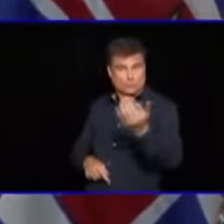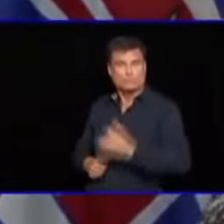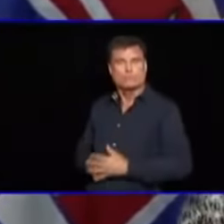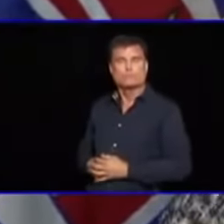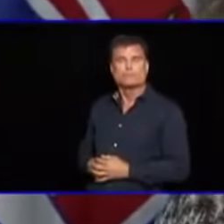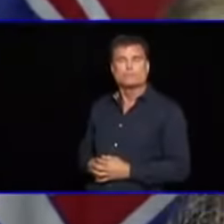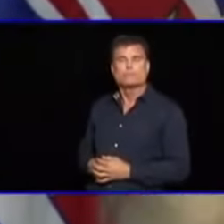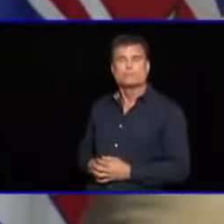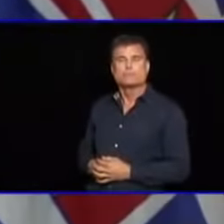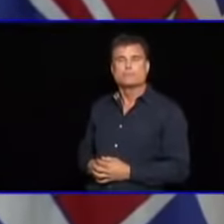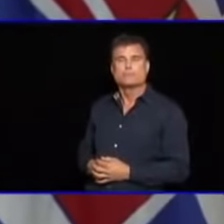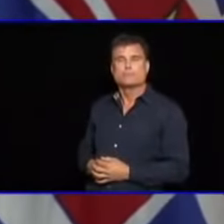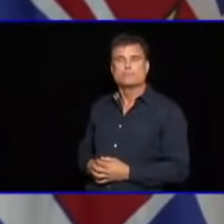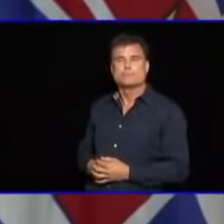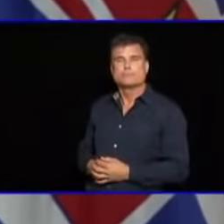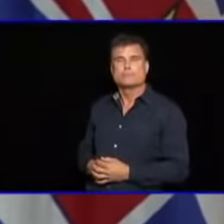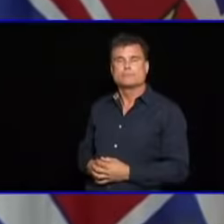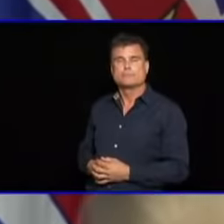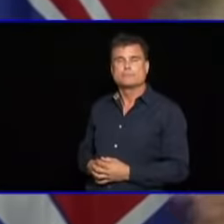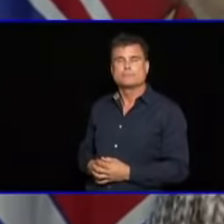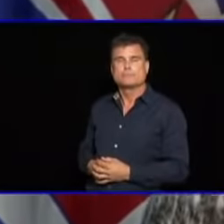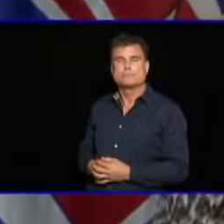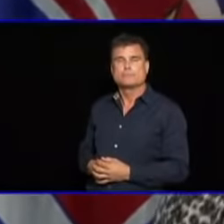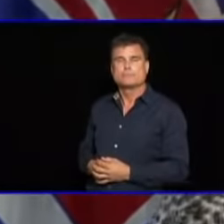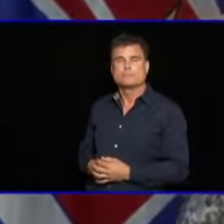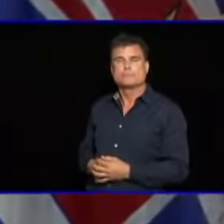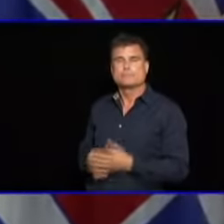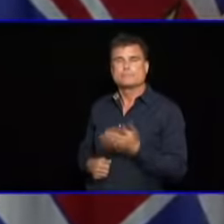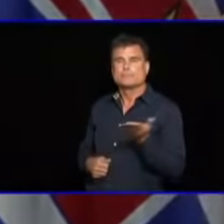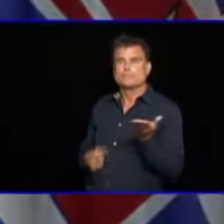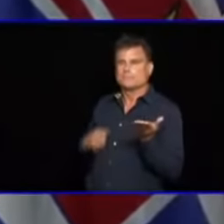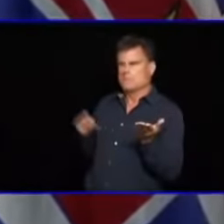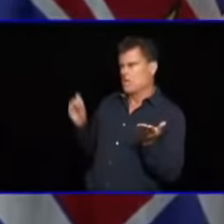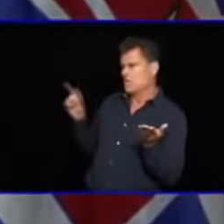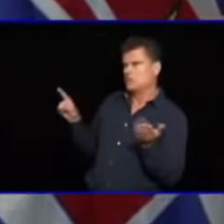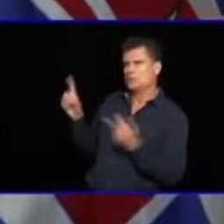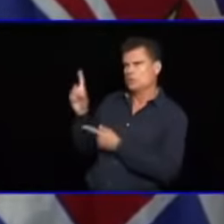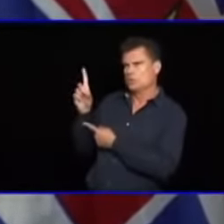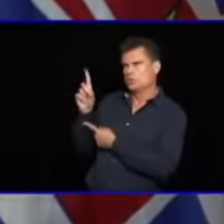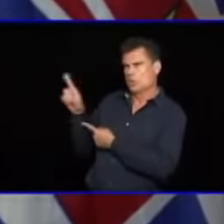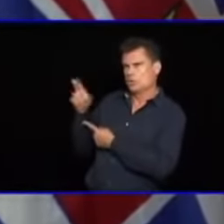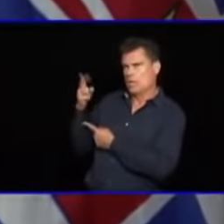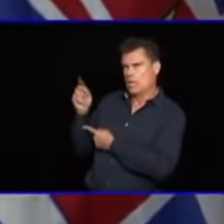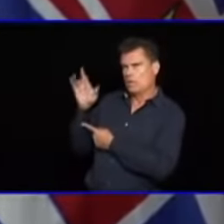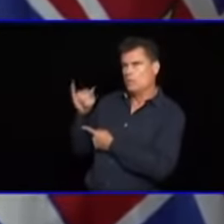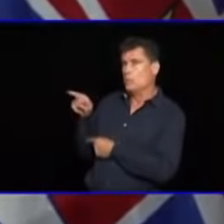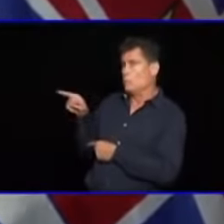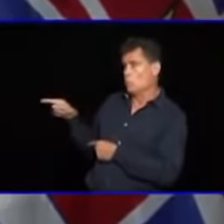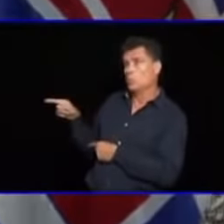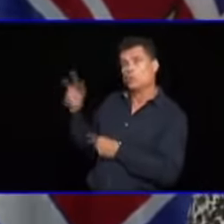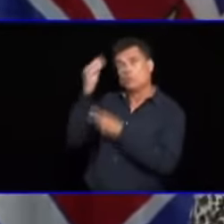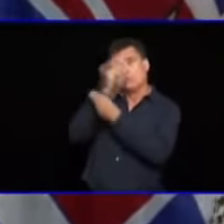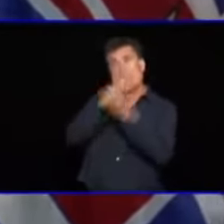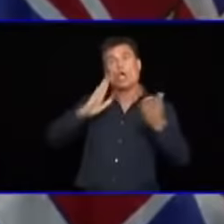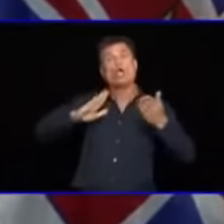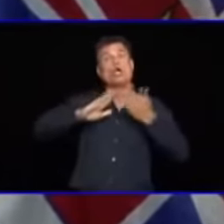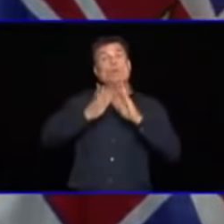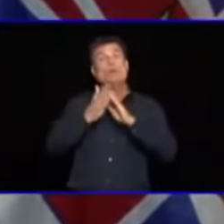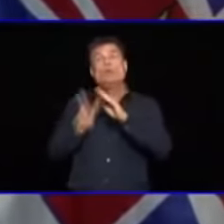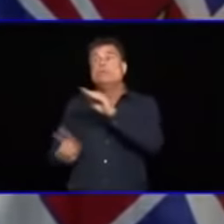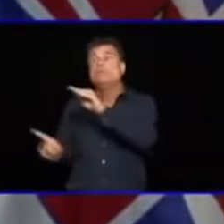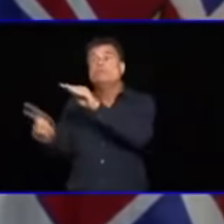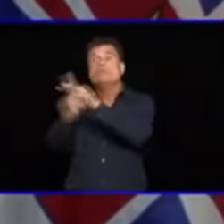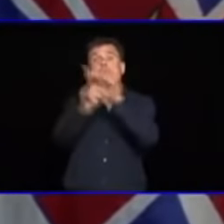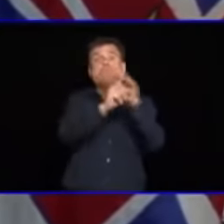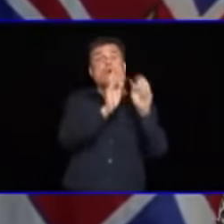with Pinder Sajan, CTV. Pinder, go ahead, please. Thank you. Dr. Henry, you talk about community transmission being